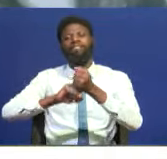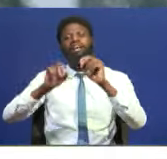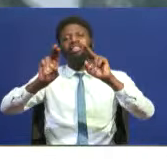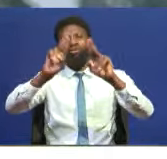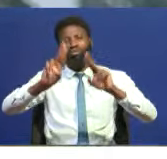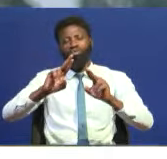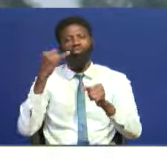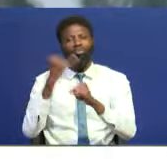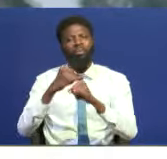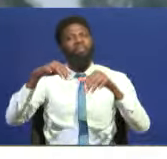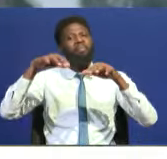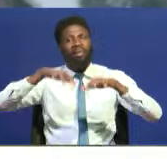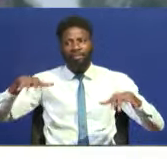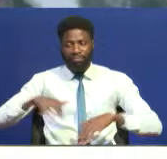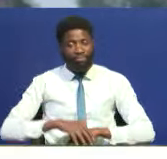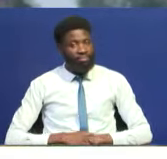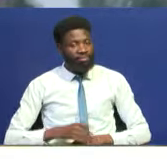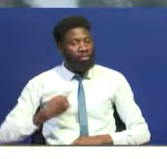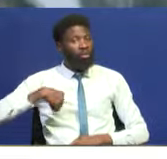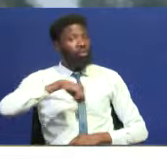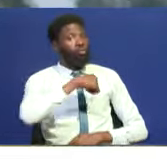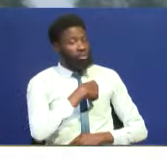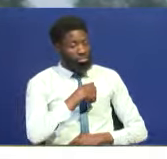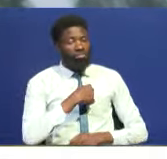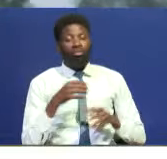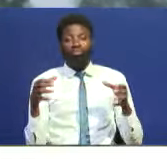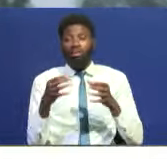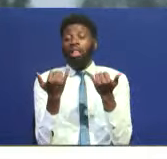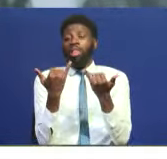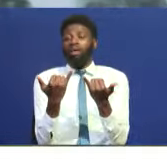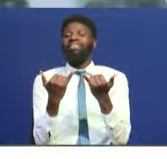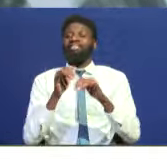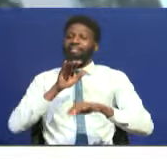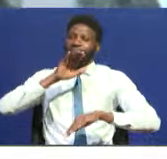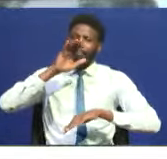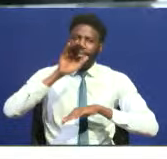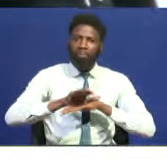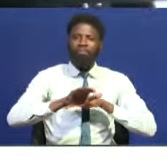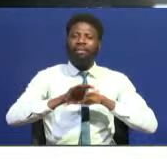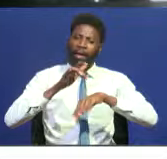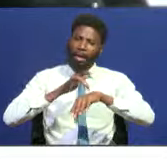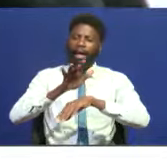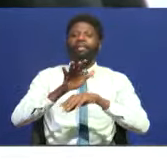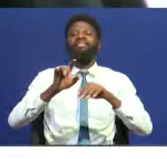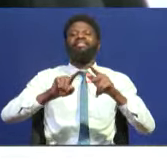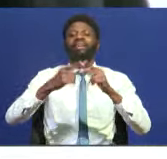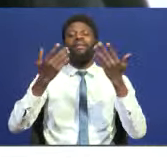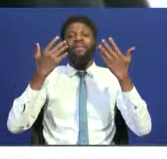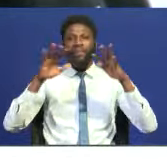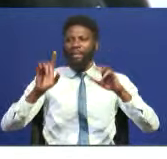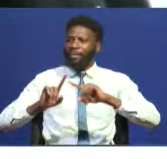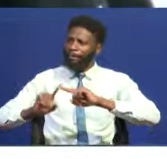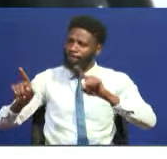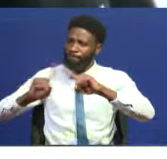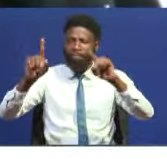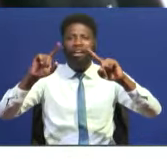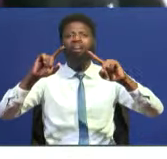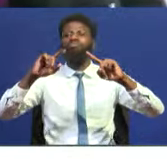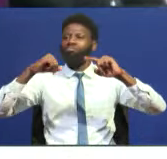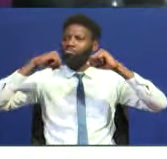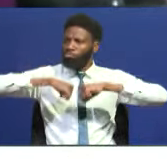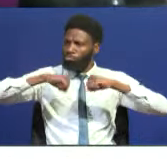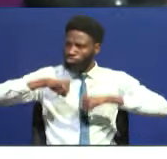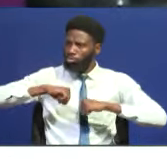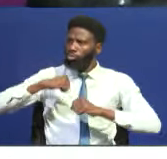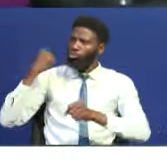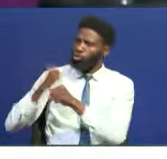markets. We are at the advanced stage of concluding several bilateral labor agreements with many